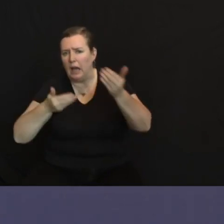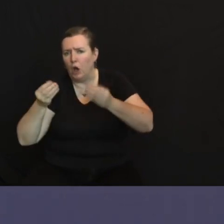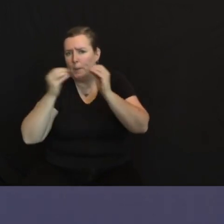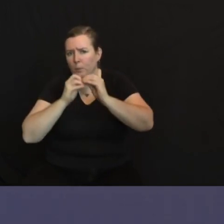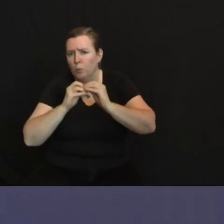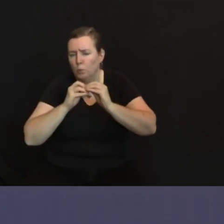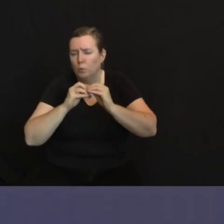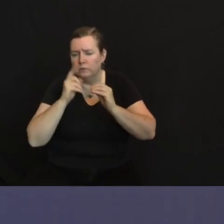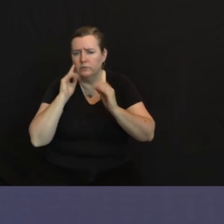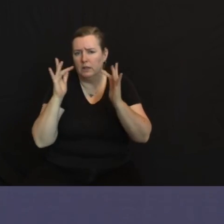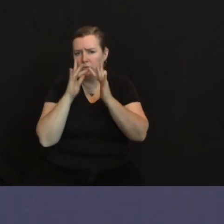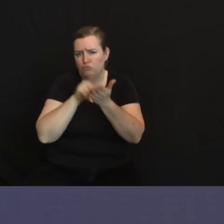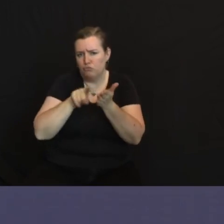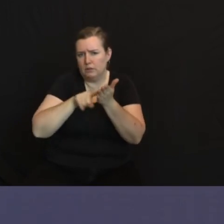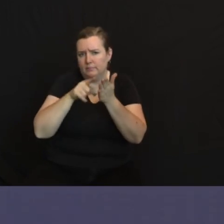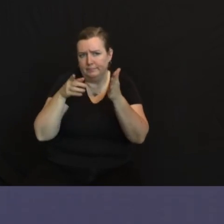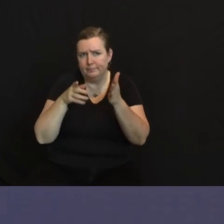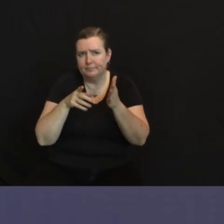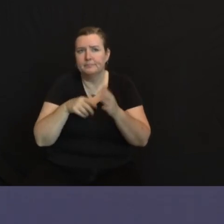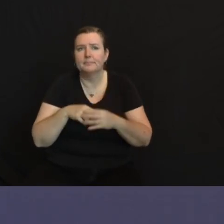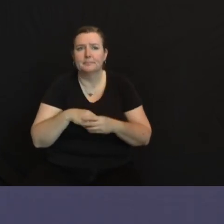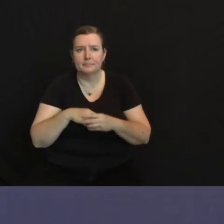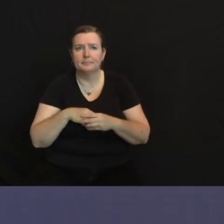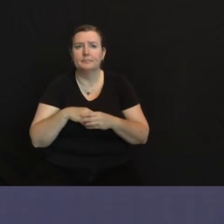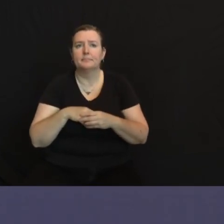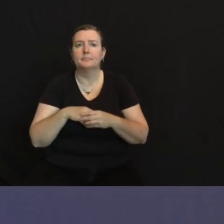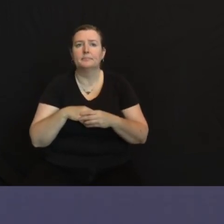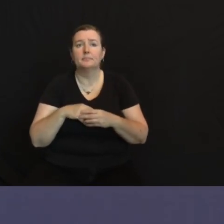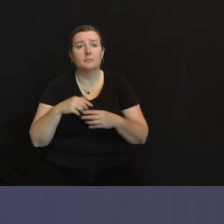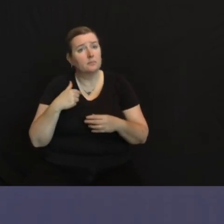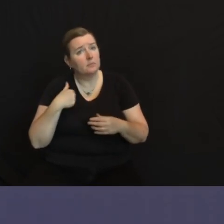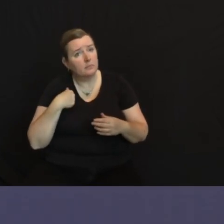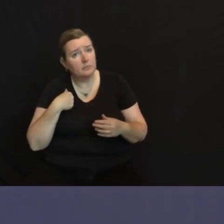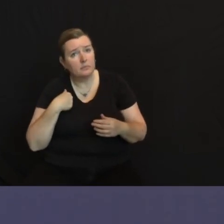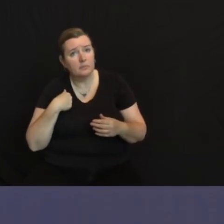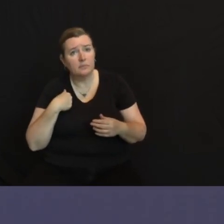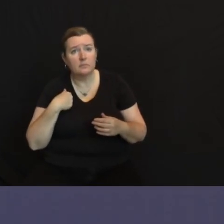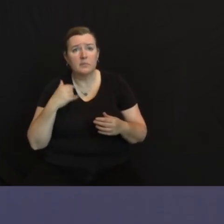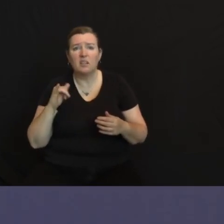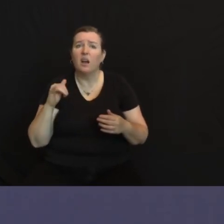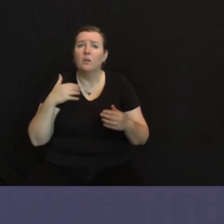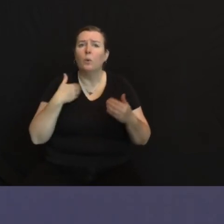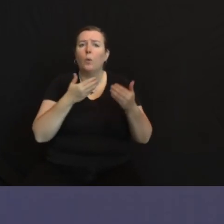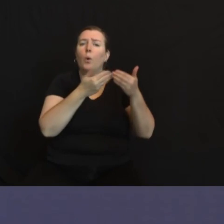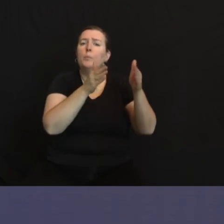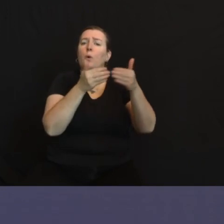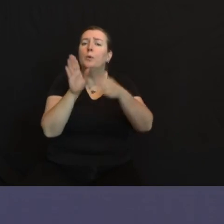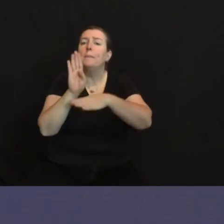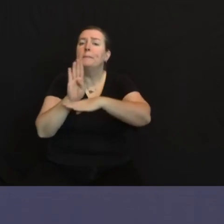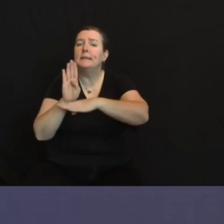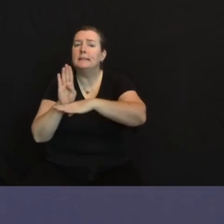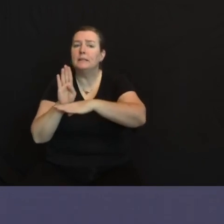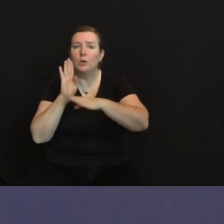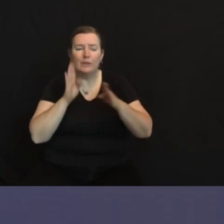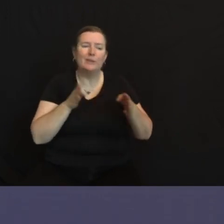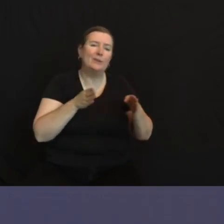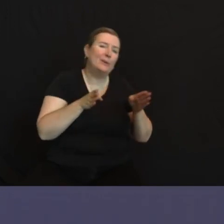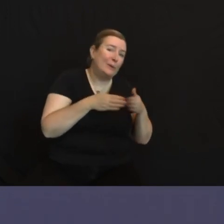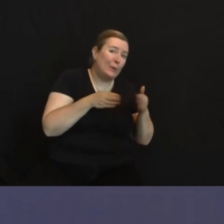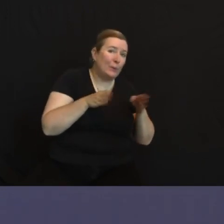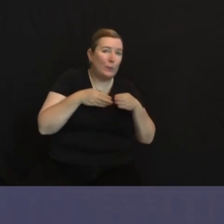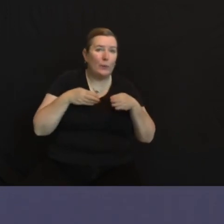reversals, Dustin, you never say never, right? But we don't have the evidence of the stuff, I mentioned this on